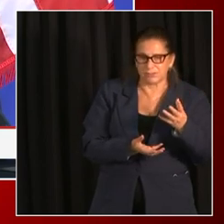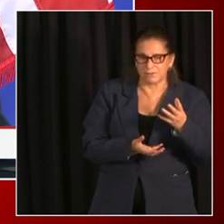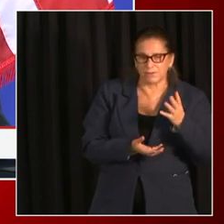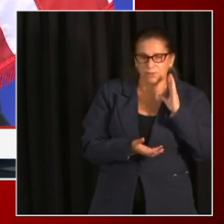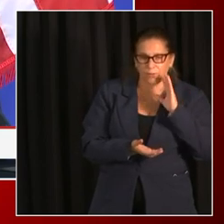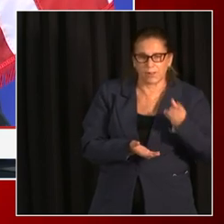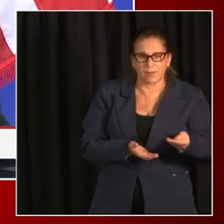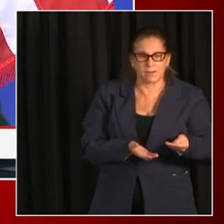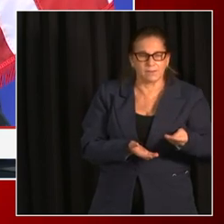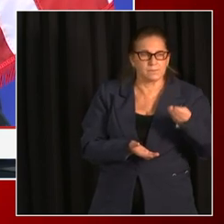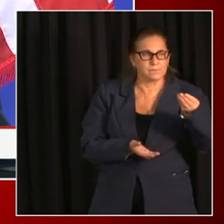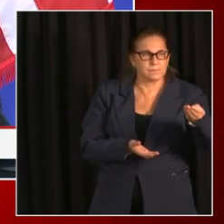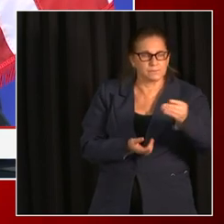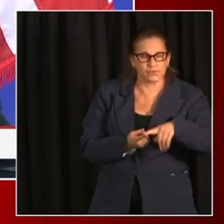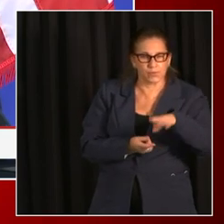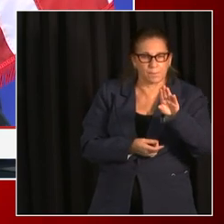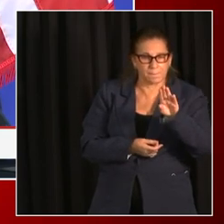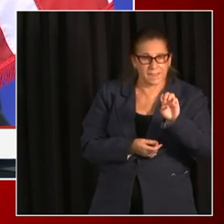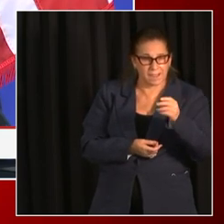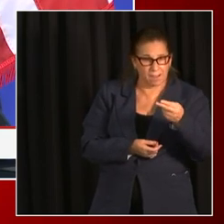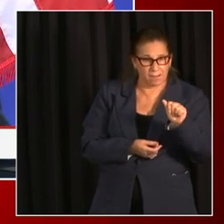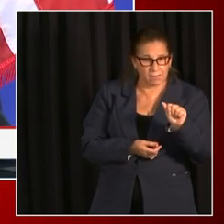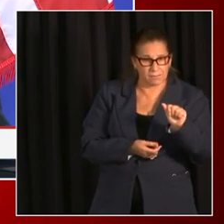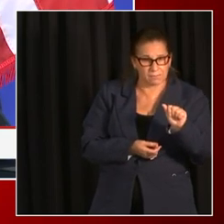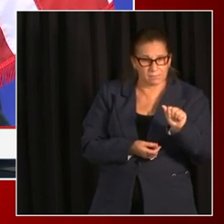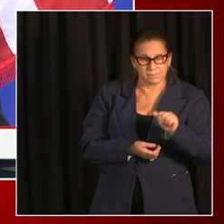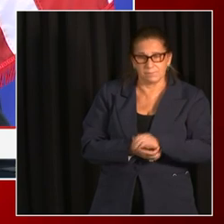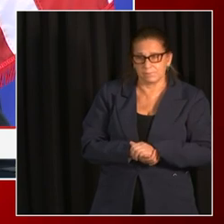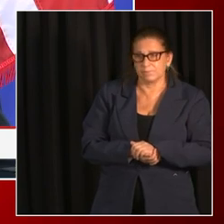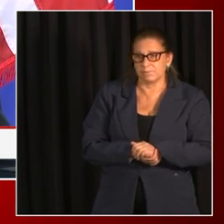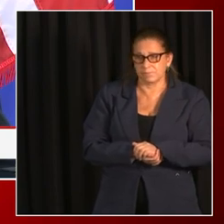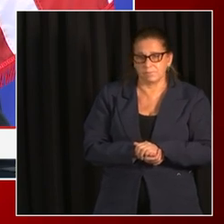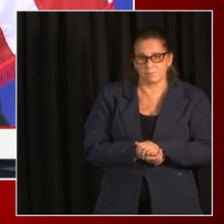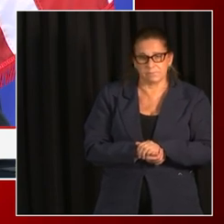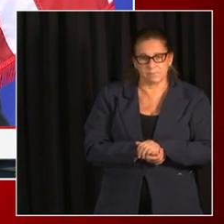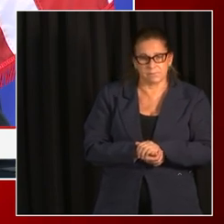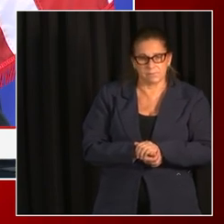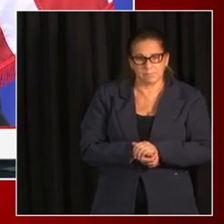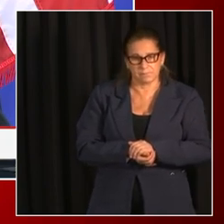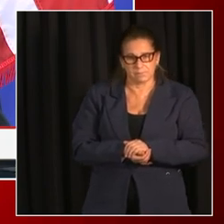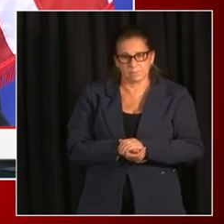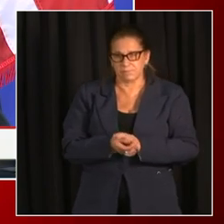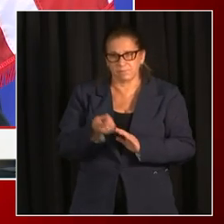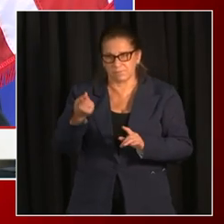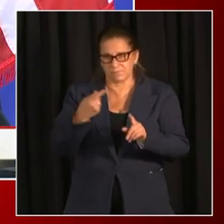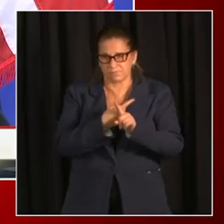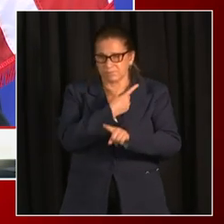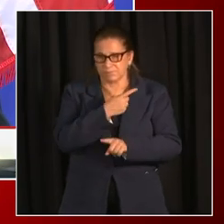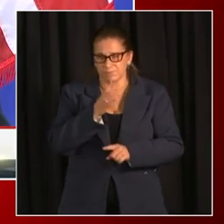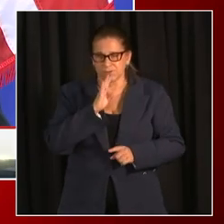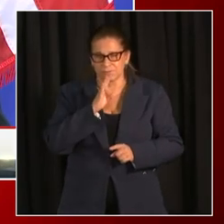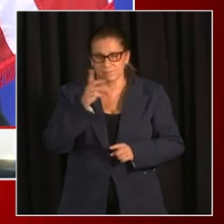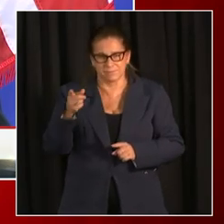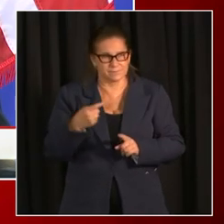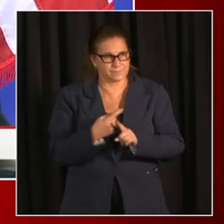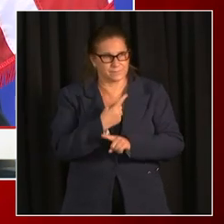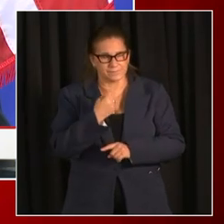over to Bega. And if I could just switch gears to some other off-topic questions in no particular order.